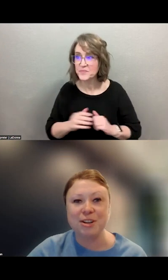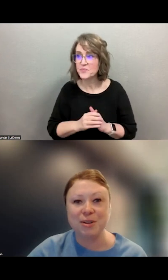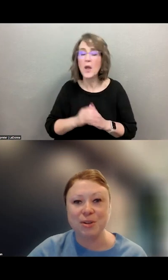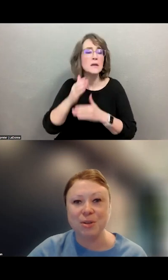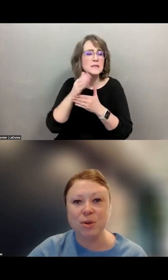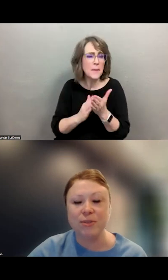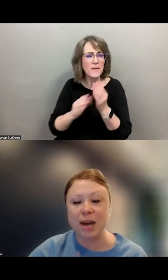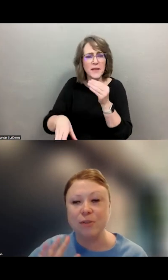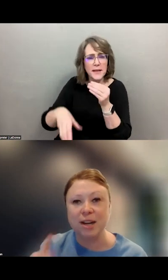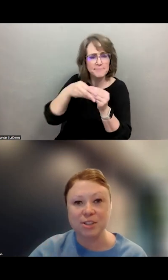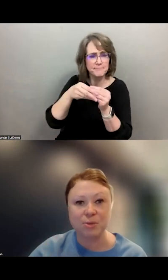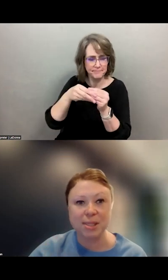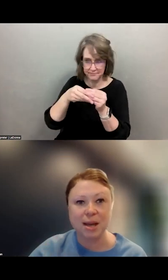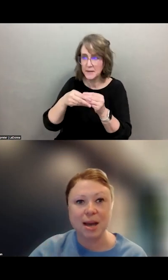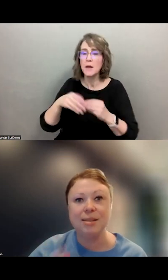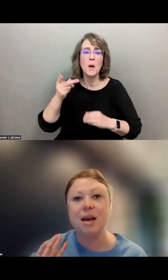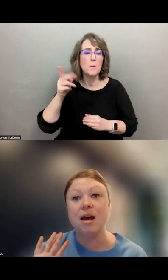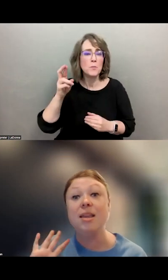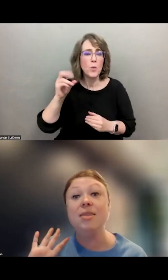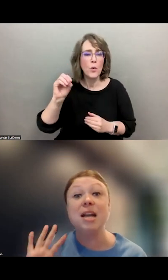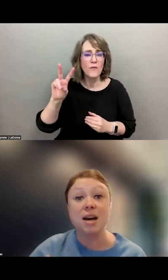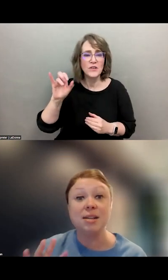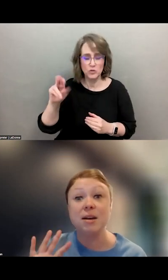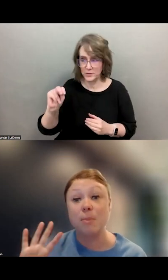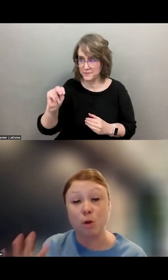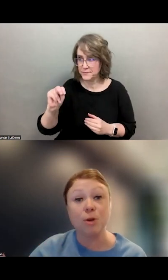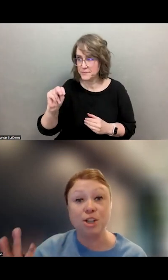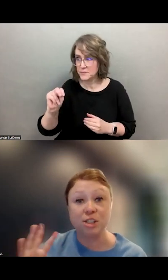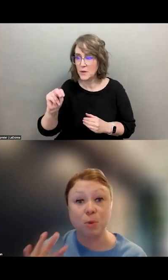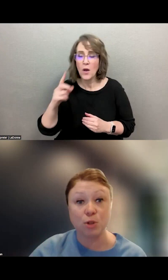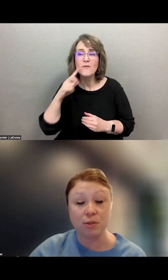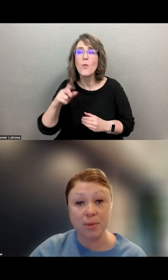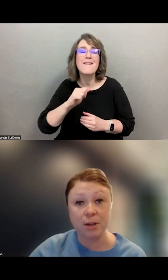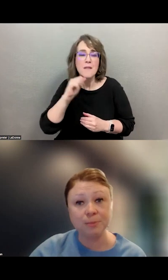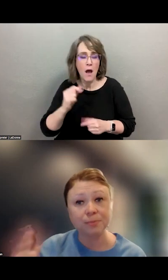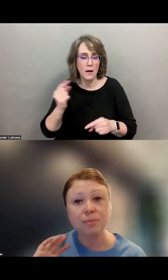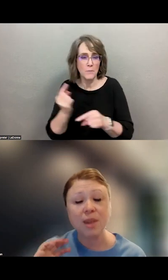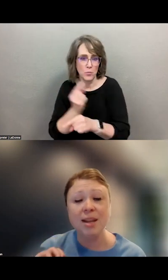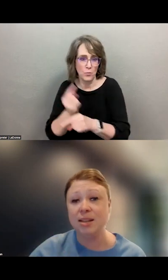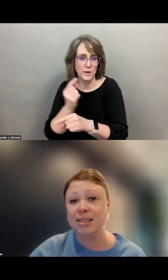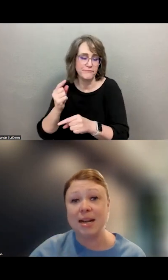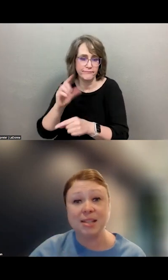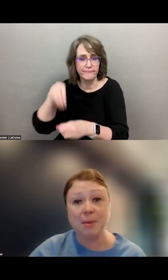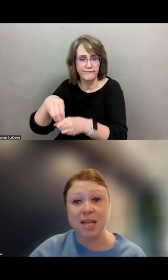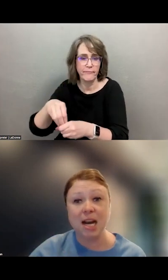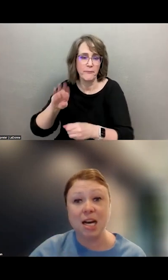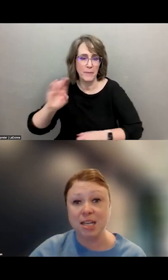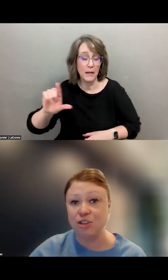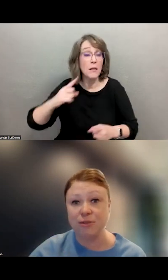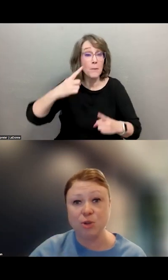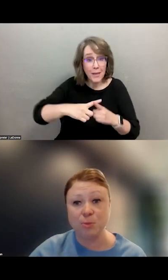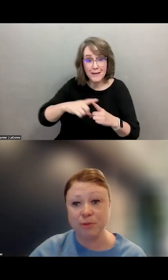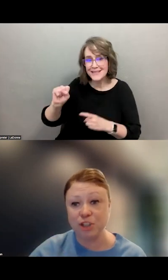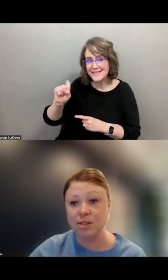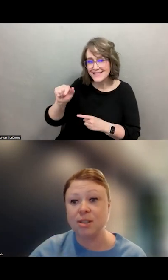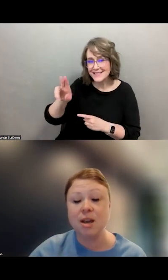provisions that are included, we've got over the next 3 slides in the non-appropriations portion of the bill, and a status update on each